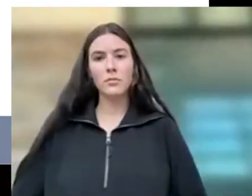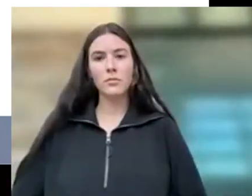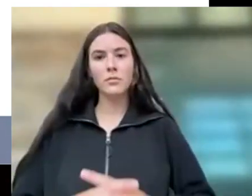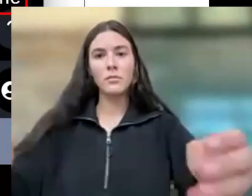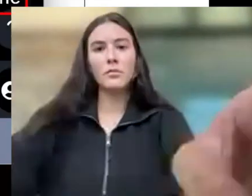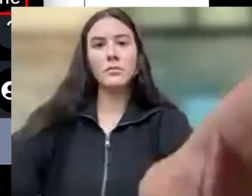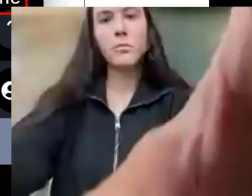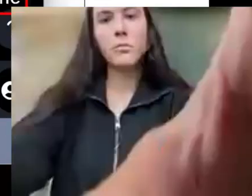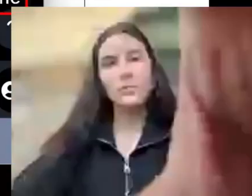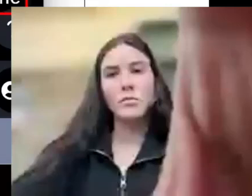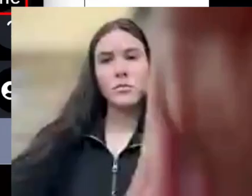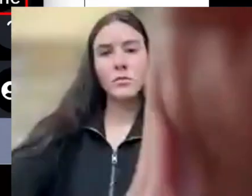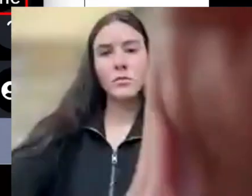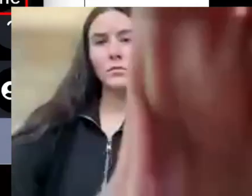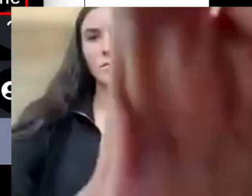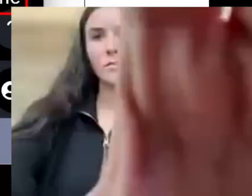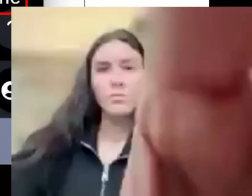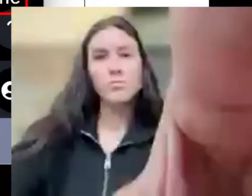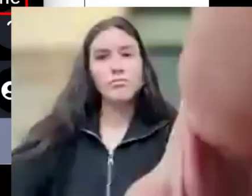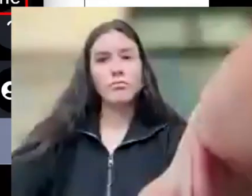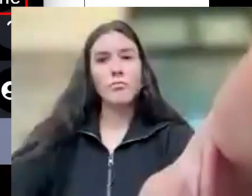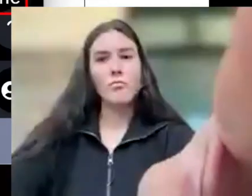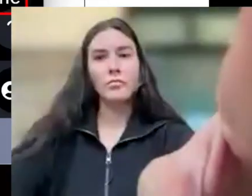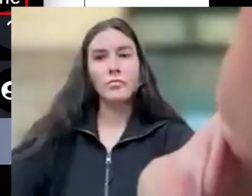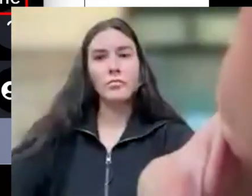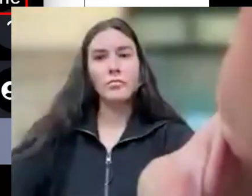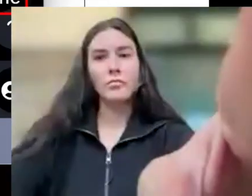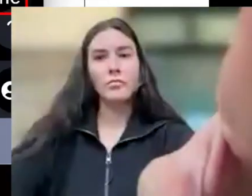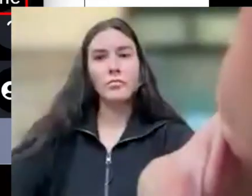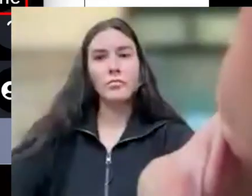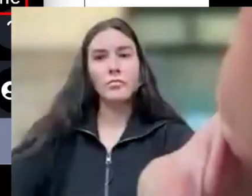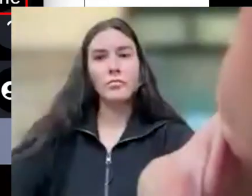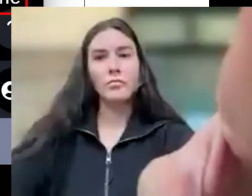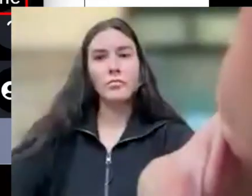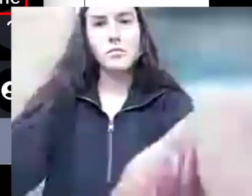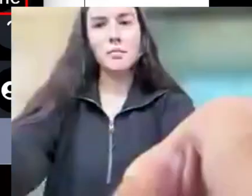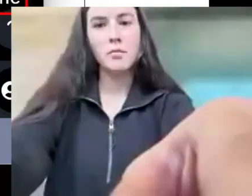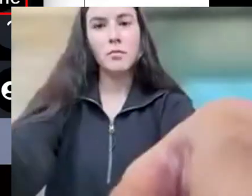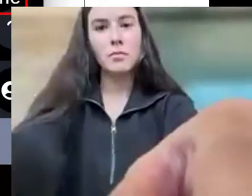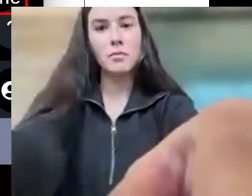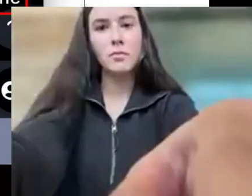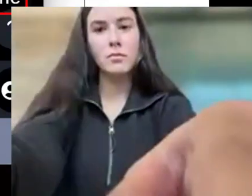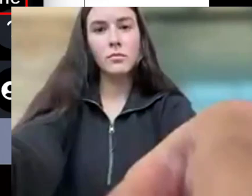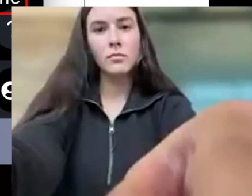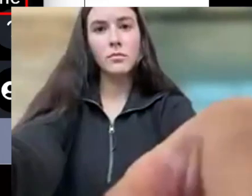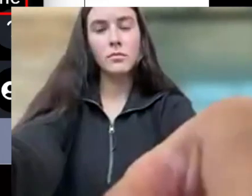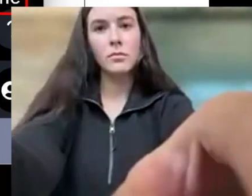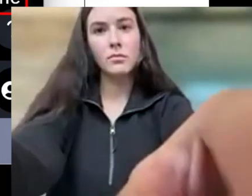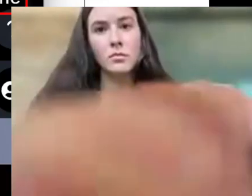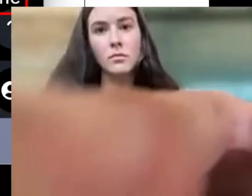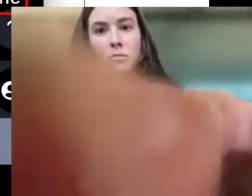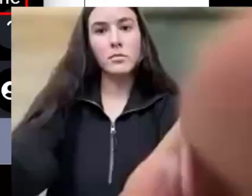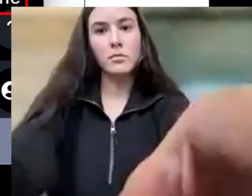today. First of all, I want to say ASR, automated speech recognition, basically means that the